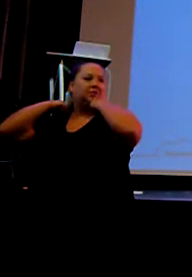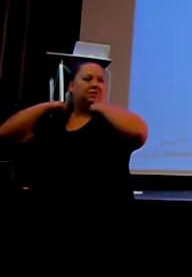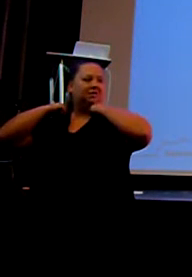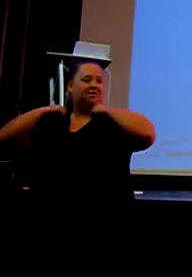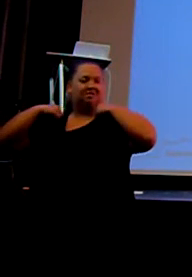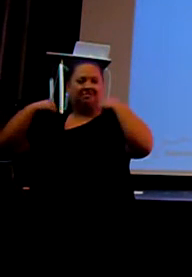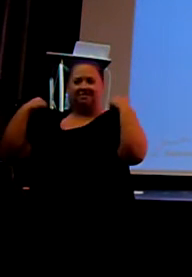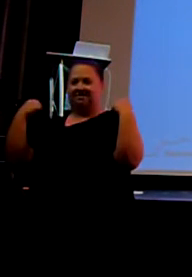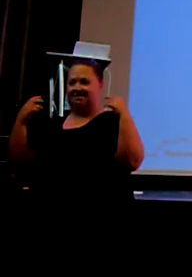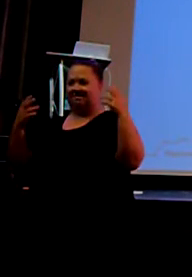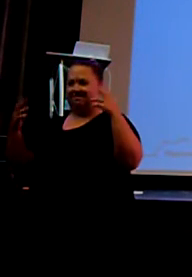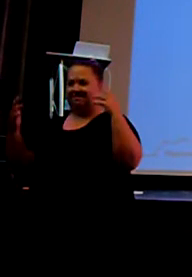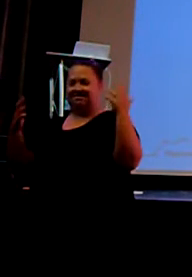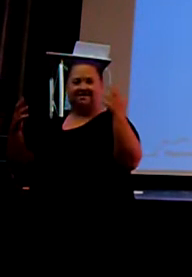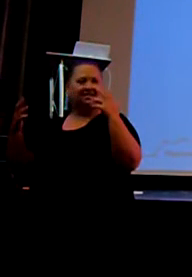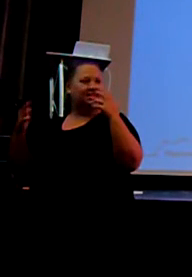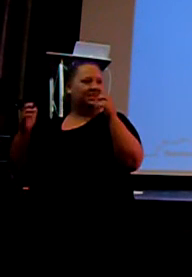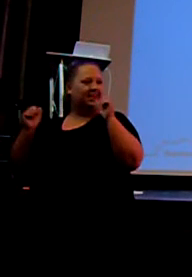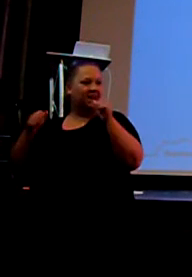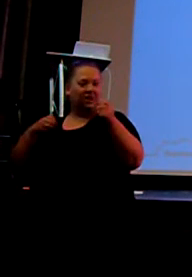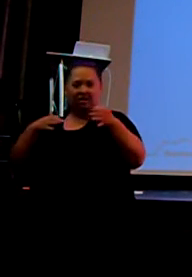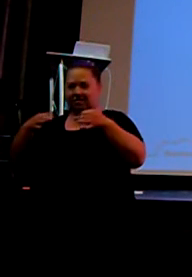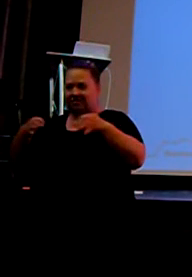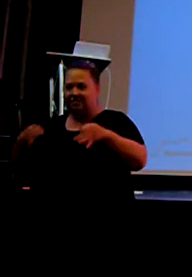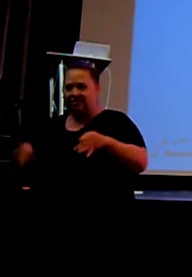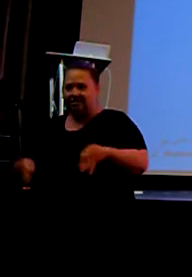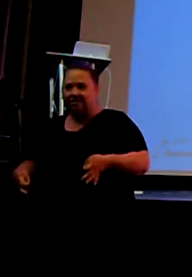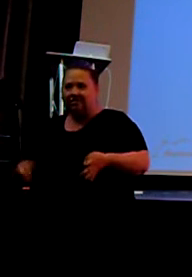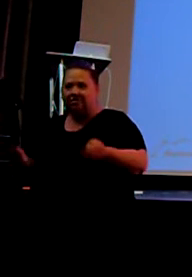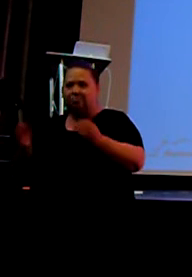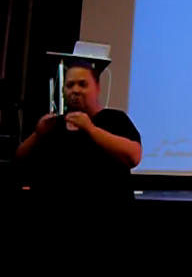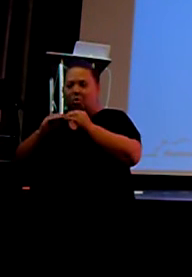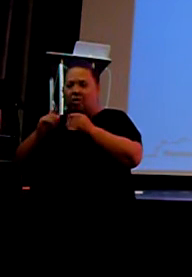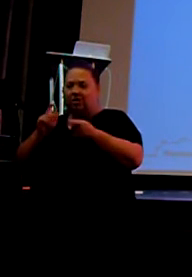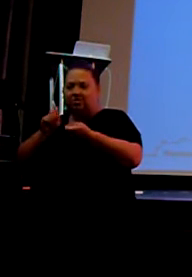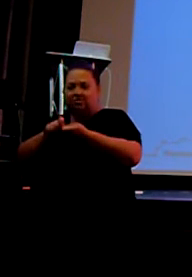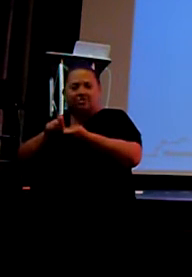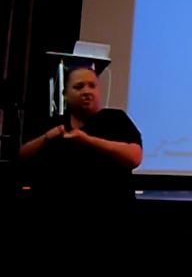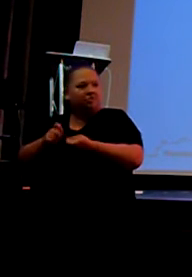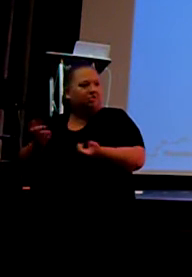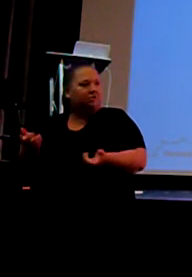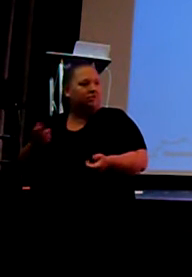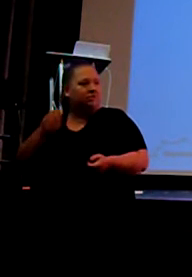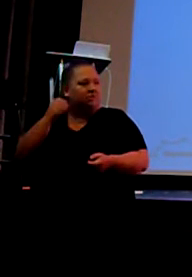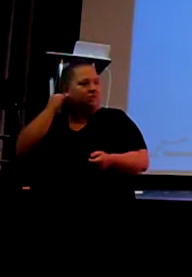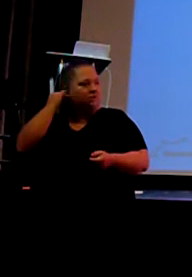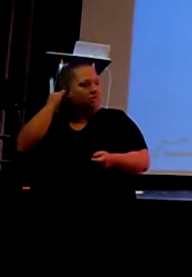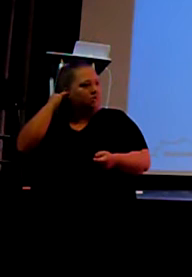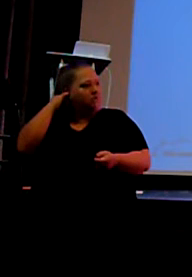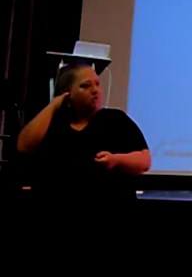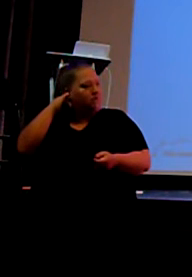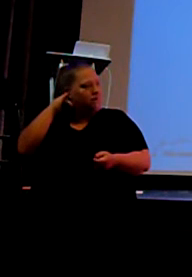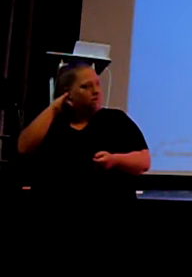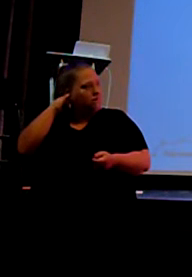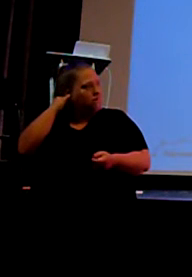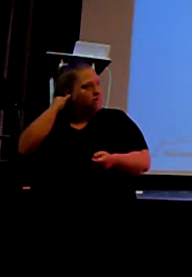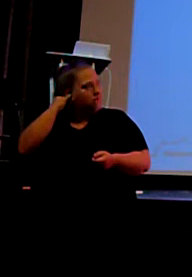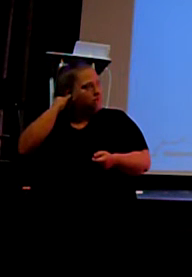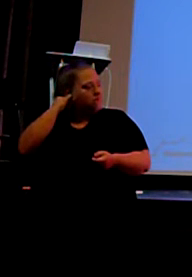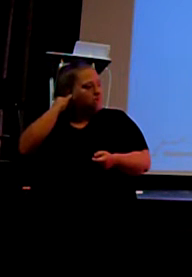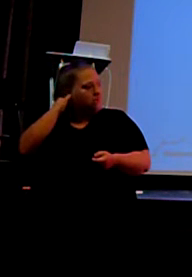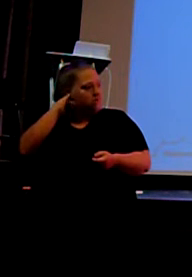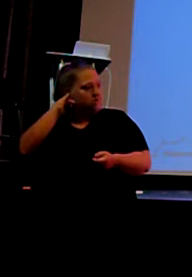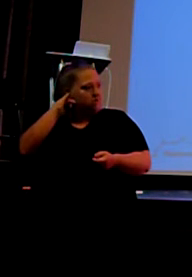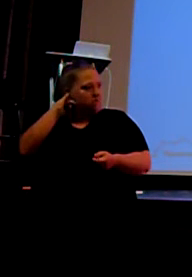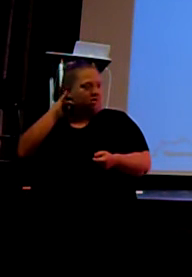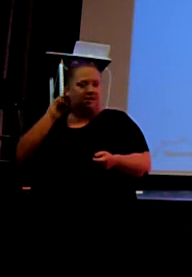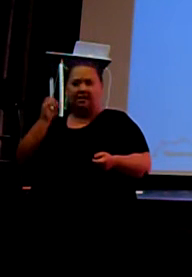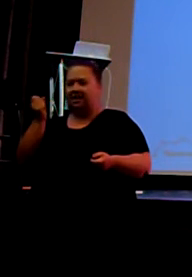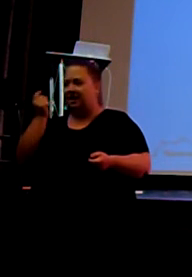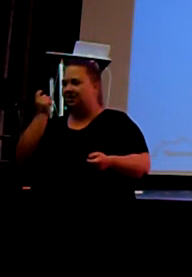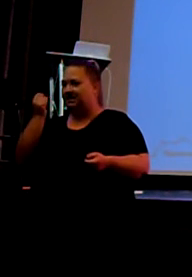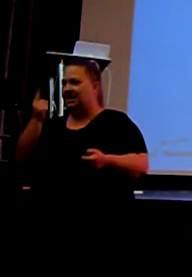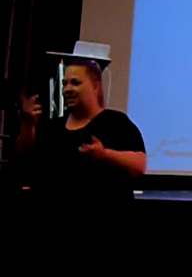Can you elaborate on, give us a little more detail on that? I understand you would love that, yes.